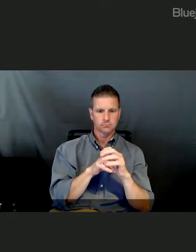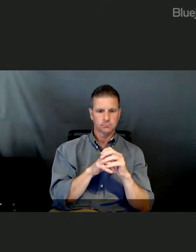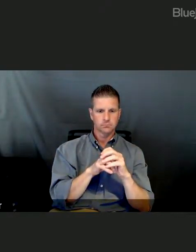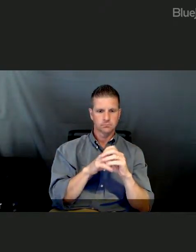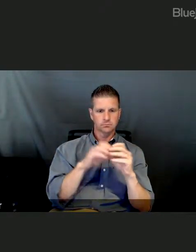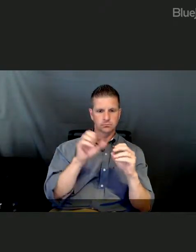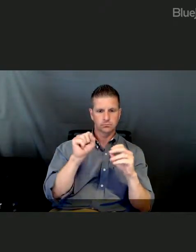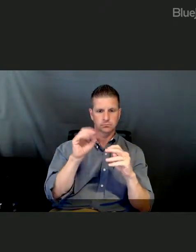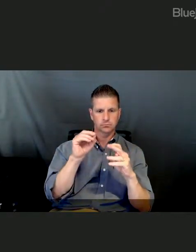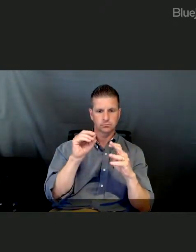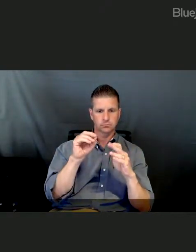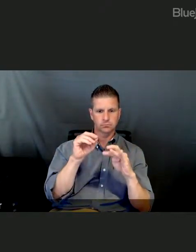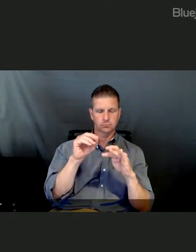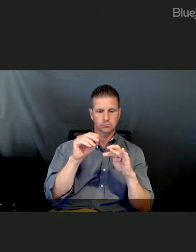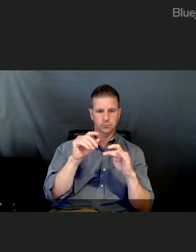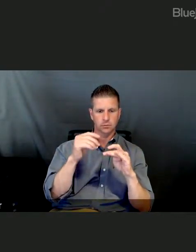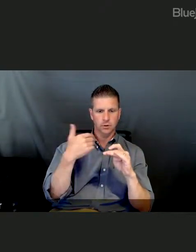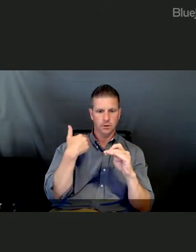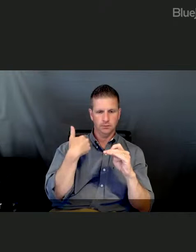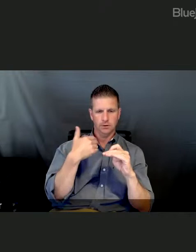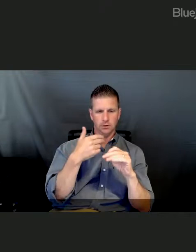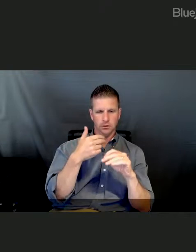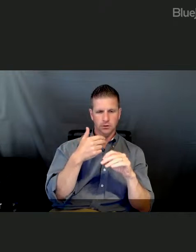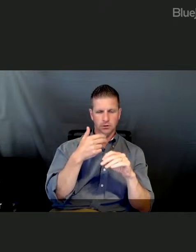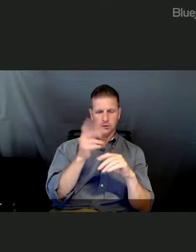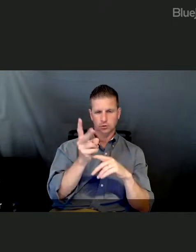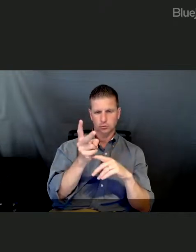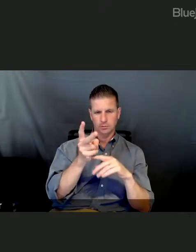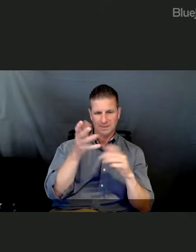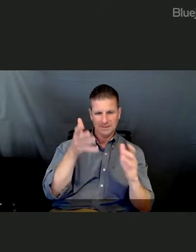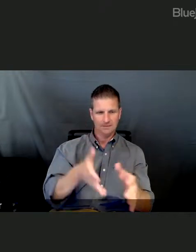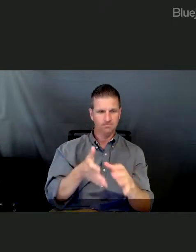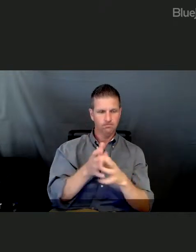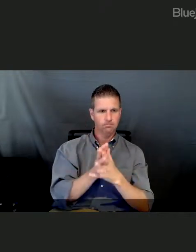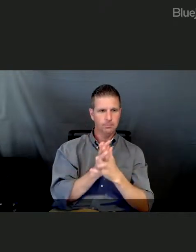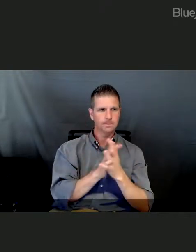So we have just a couple minutes left.